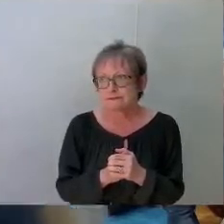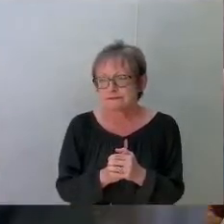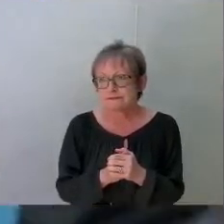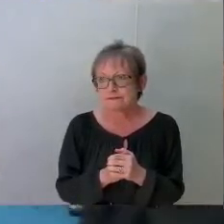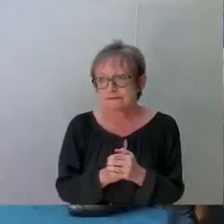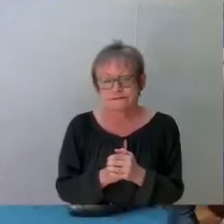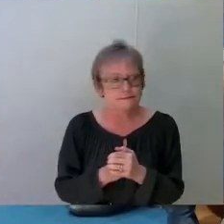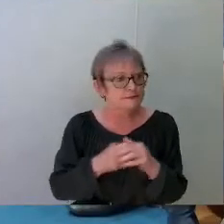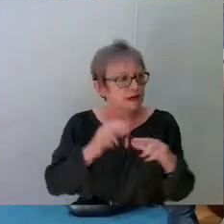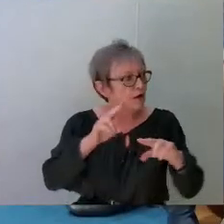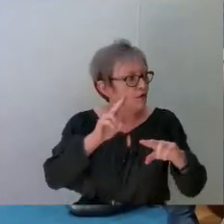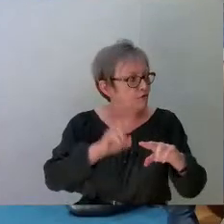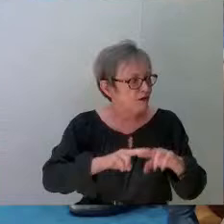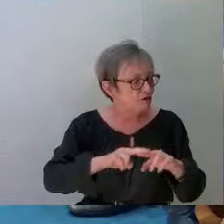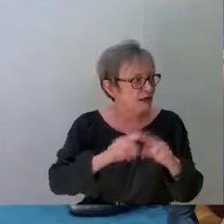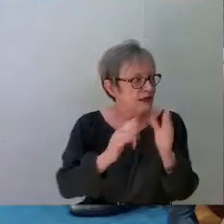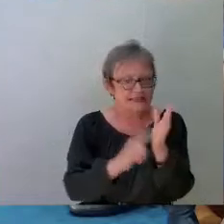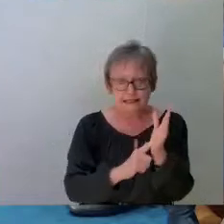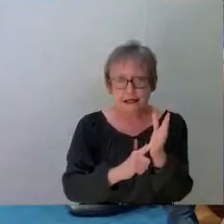Frederick Linsell.